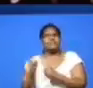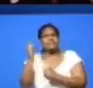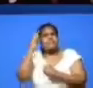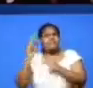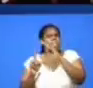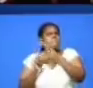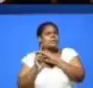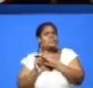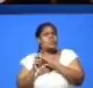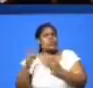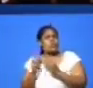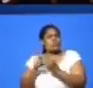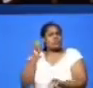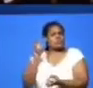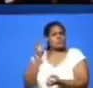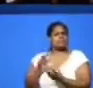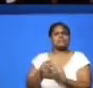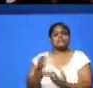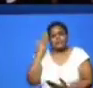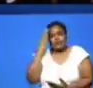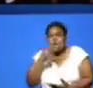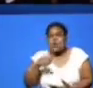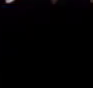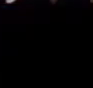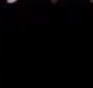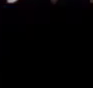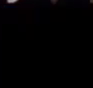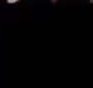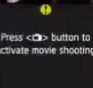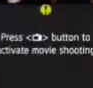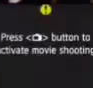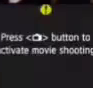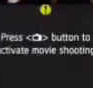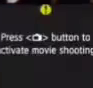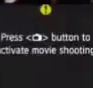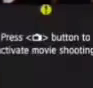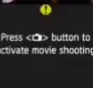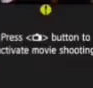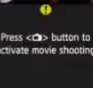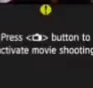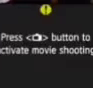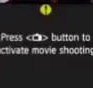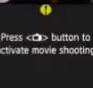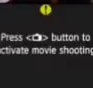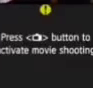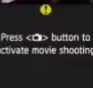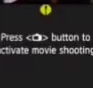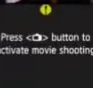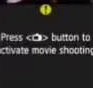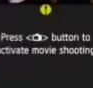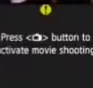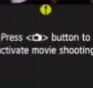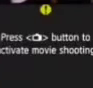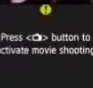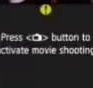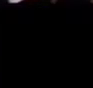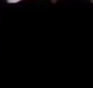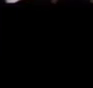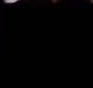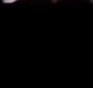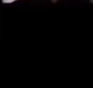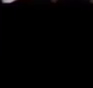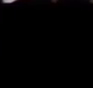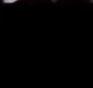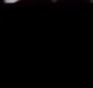mind. Hear me. I don't know who you are. Maybe you were brought up by your grandmother, but you became a man and you took a job teaching